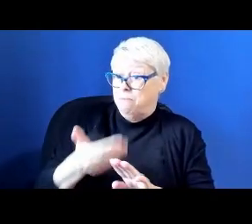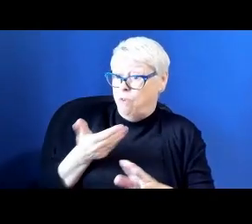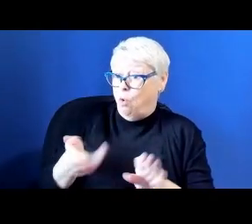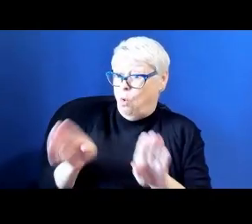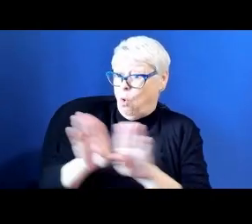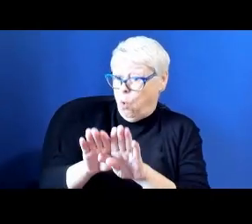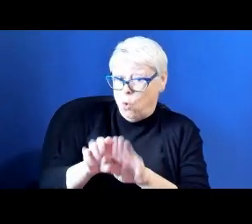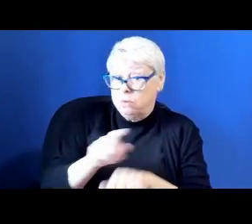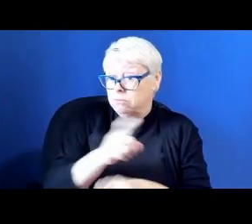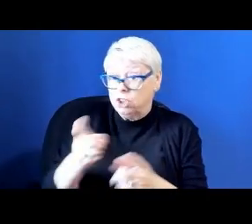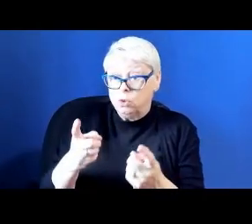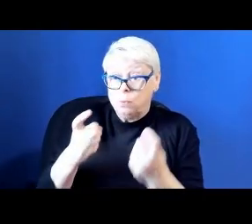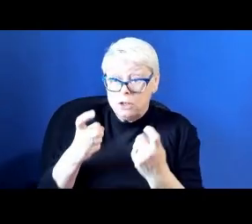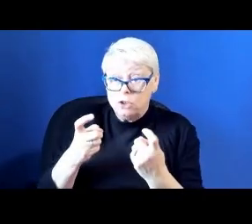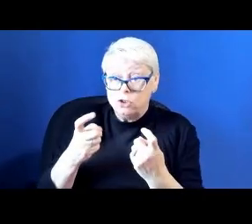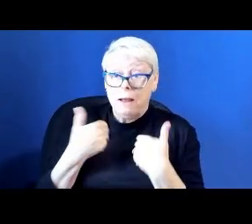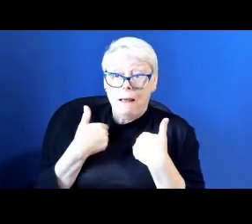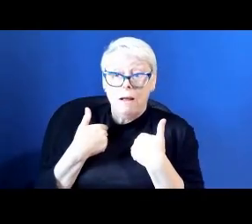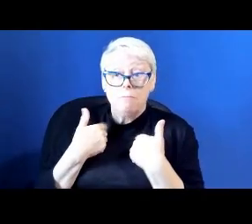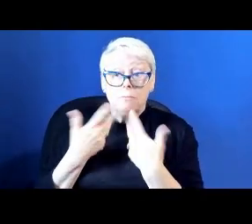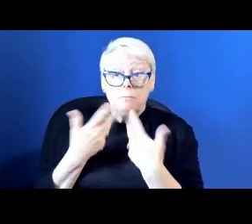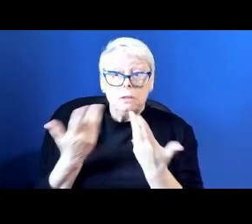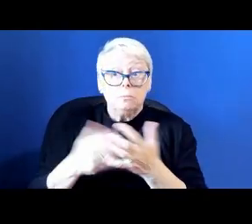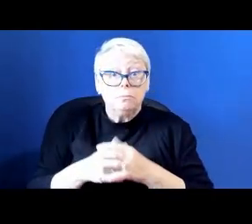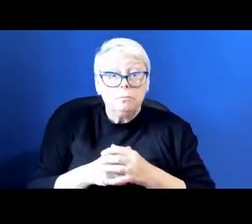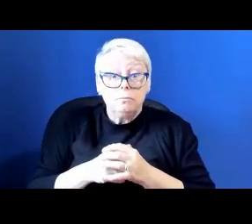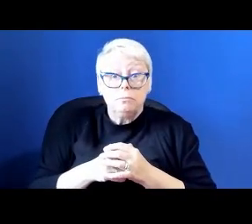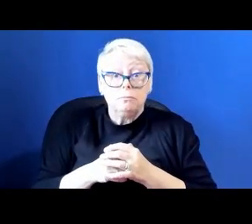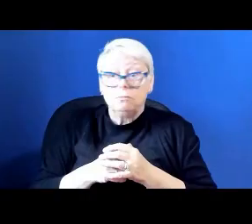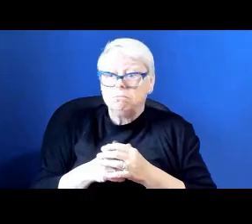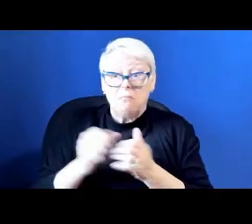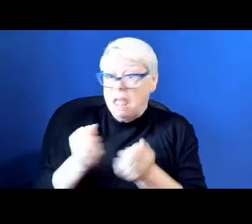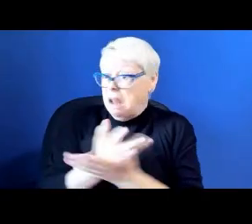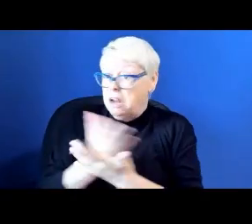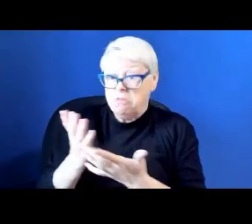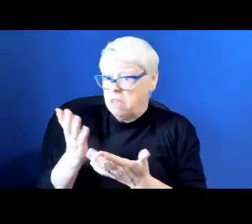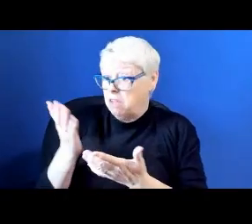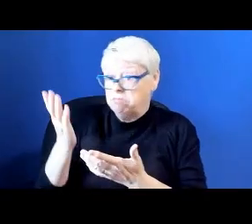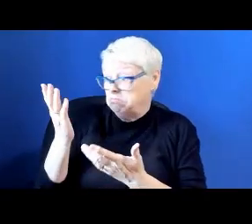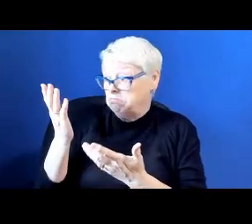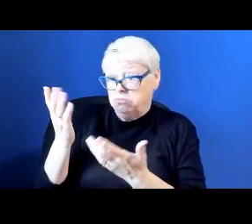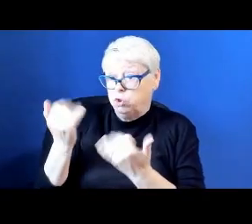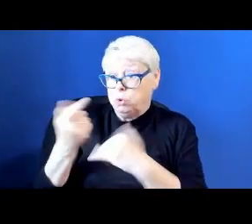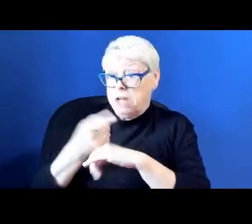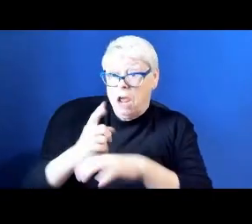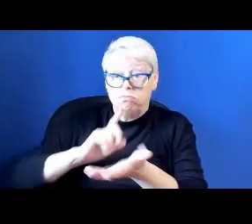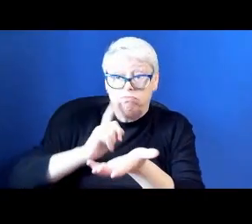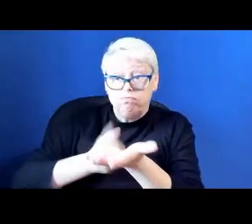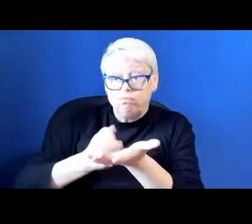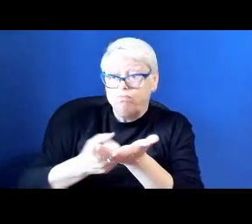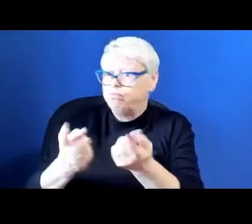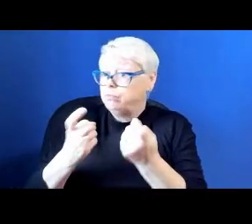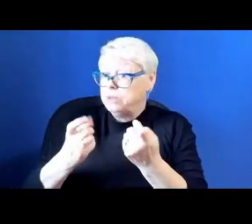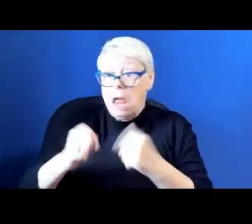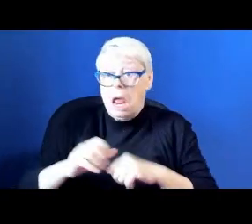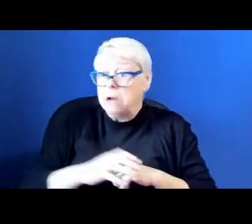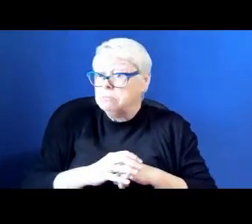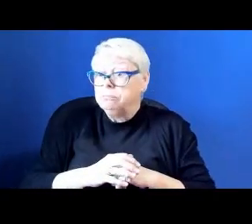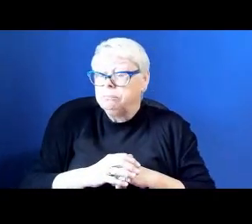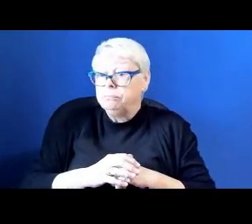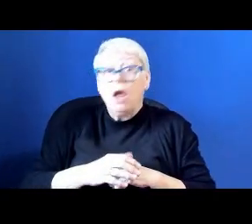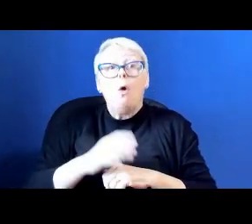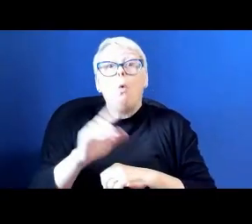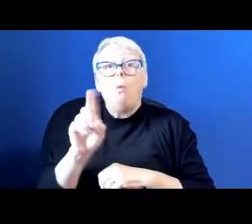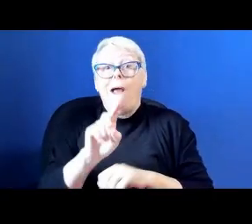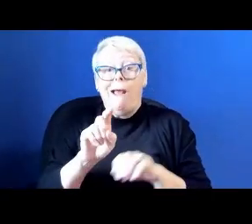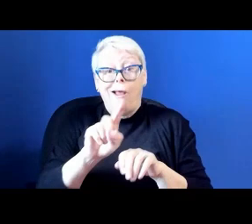has questions about what was shared today? Please feel free to jump again into the chat,